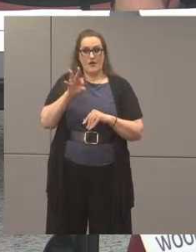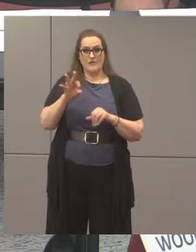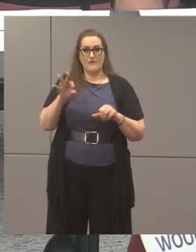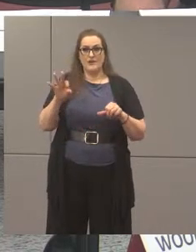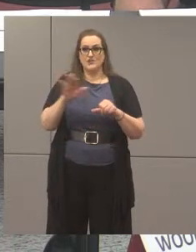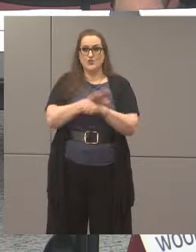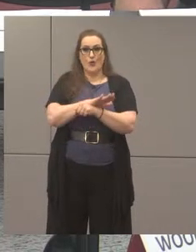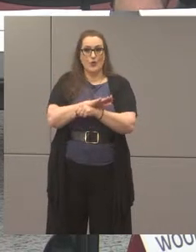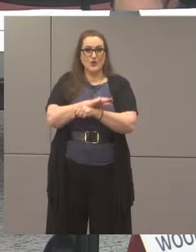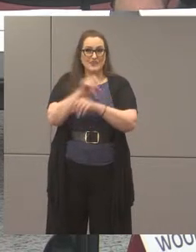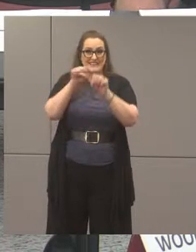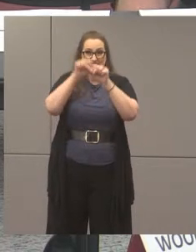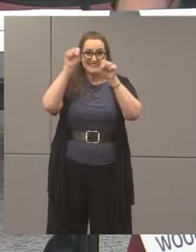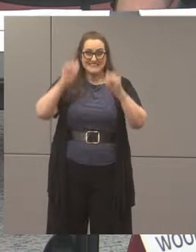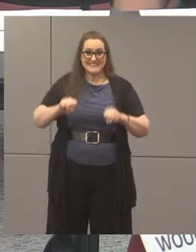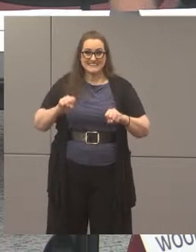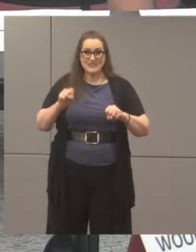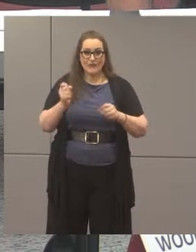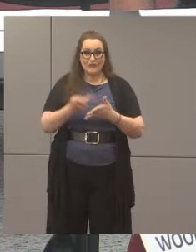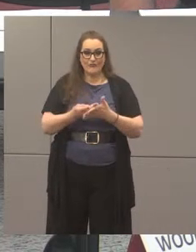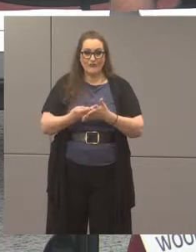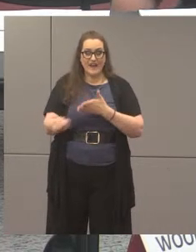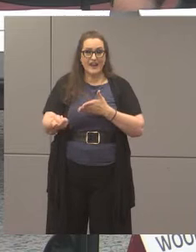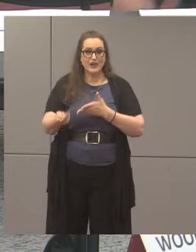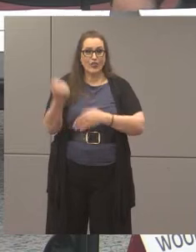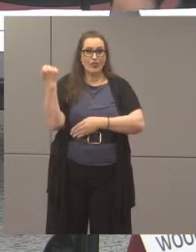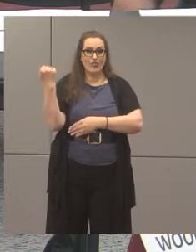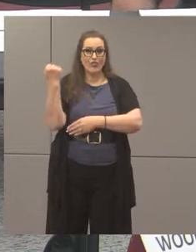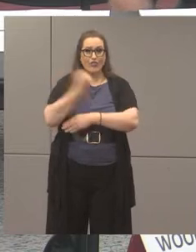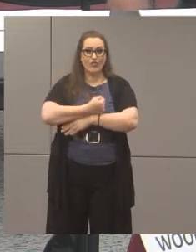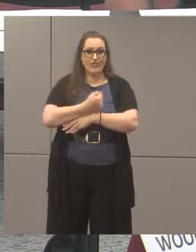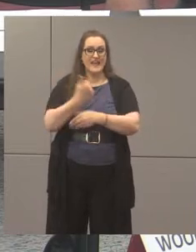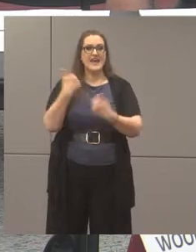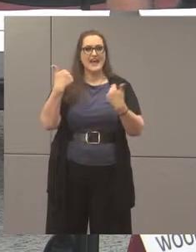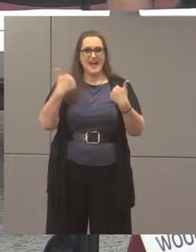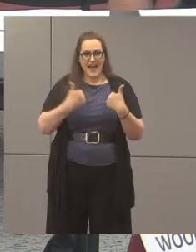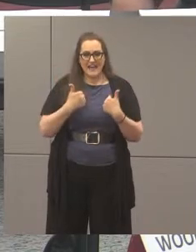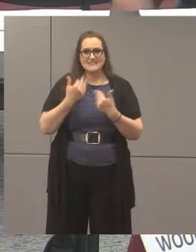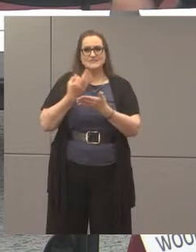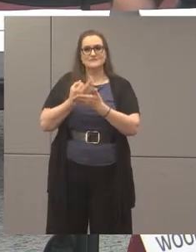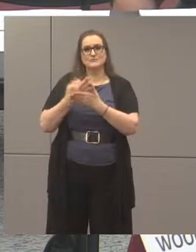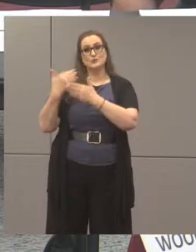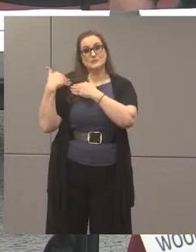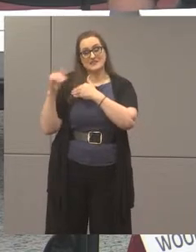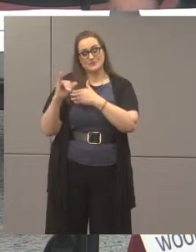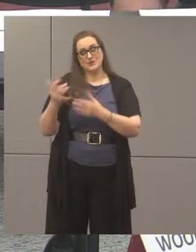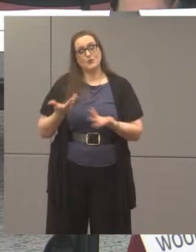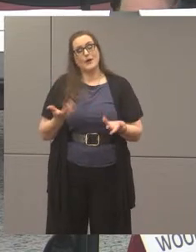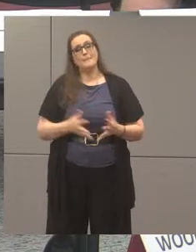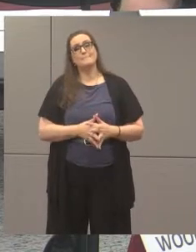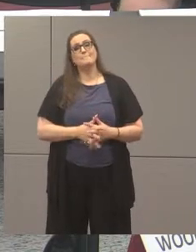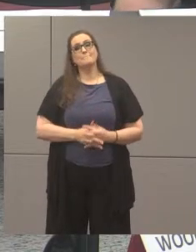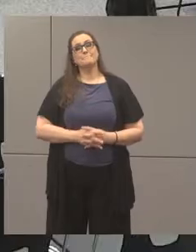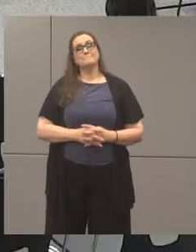system failure also has a certain fiduciary responsibility as well.